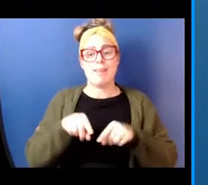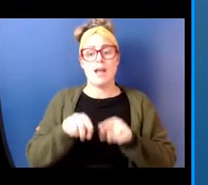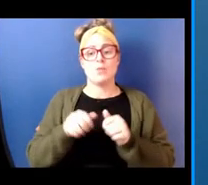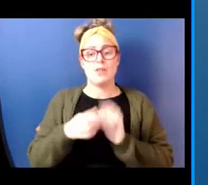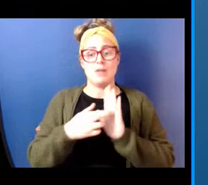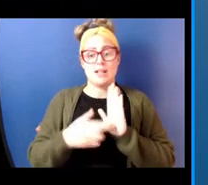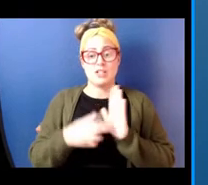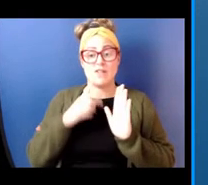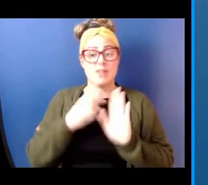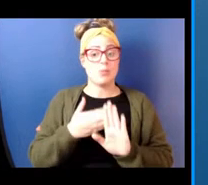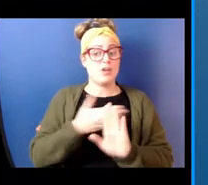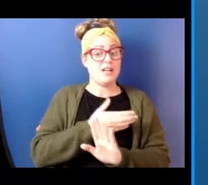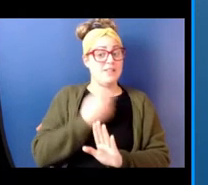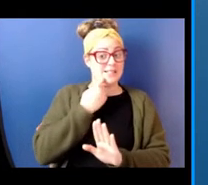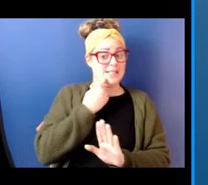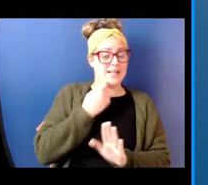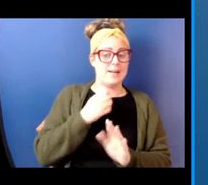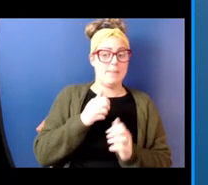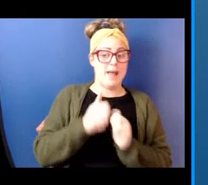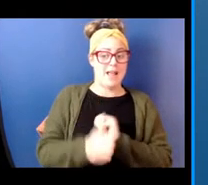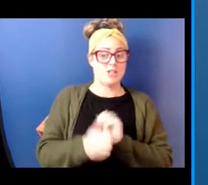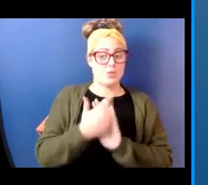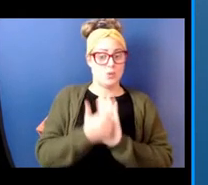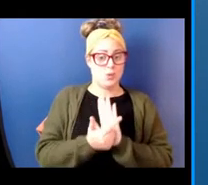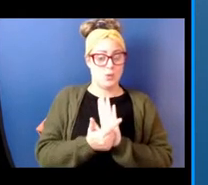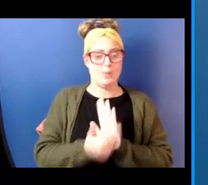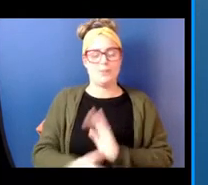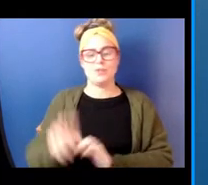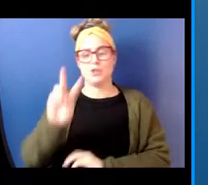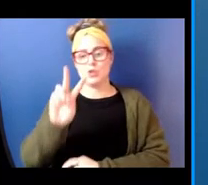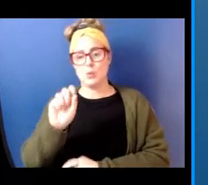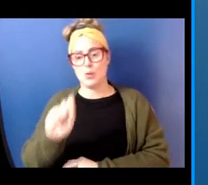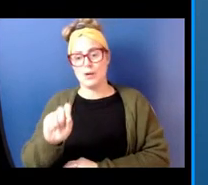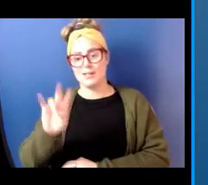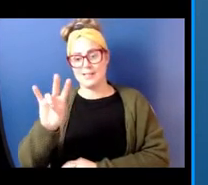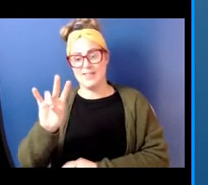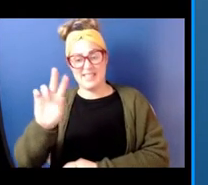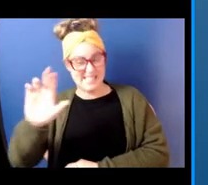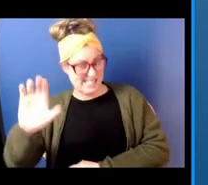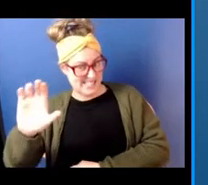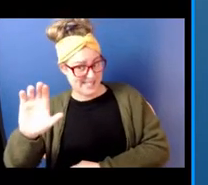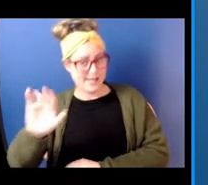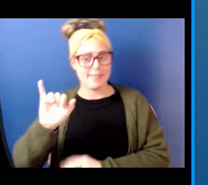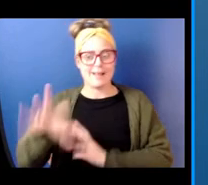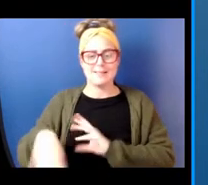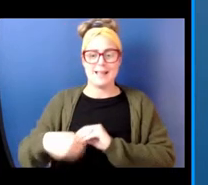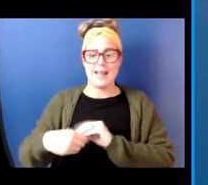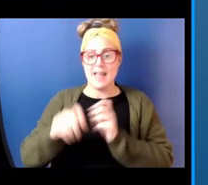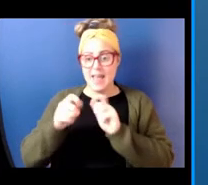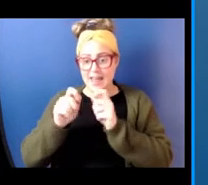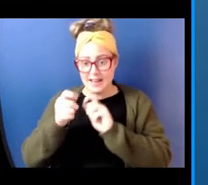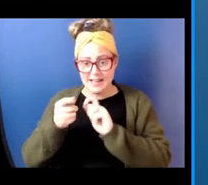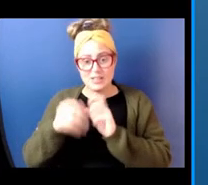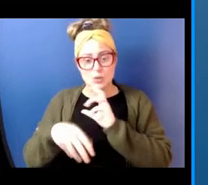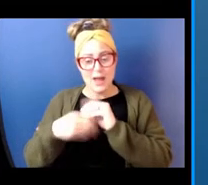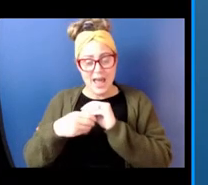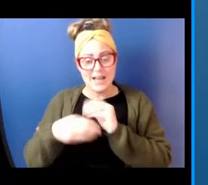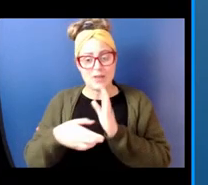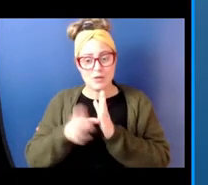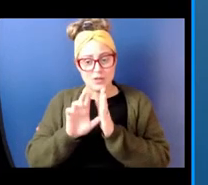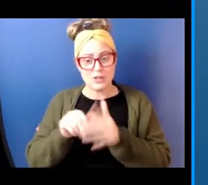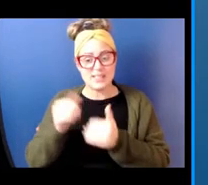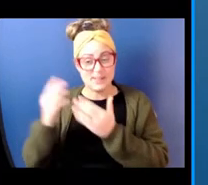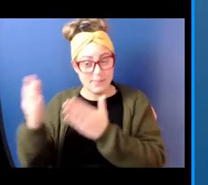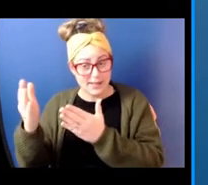regulation 2.7 C has been edited to add in reviewing submitted plans and